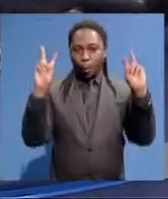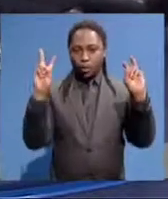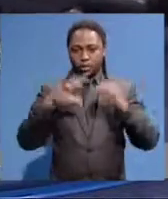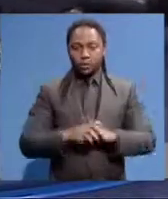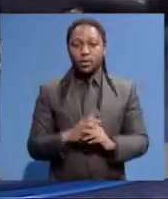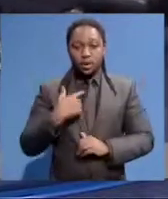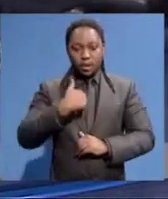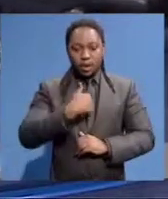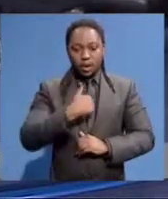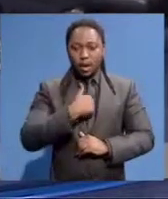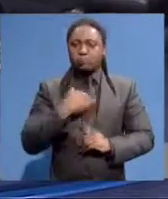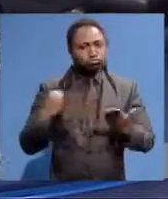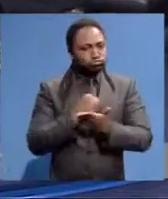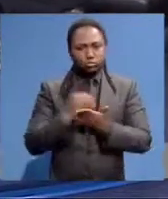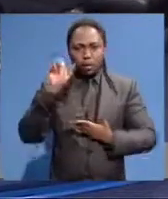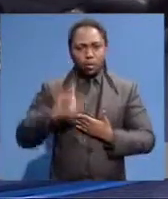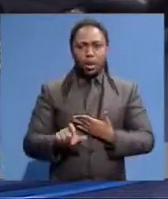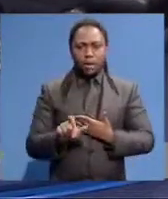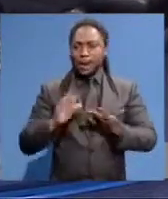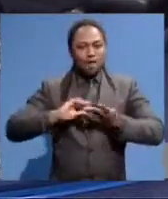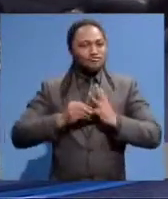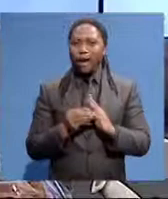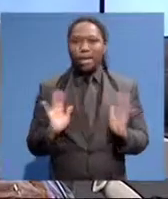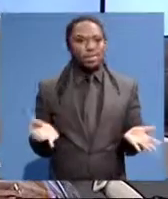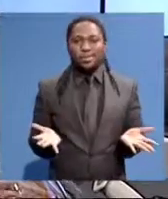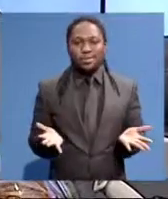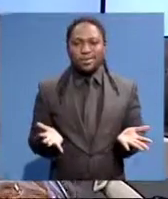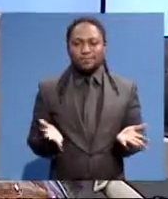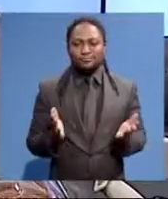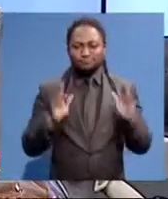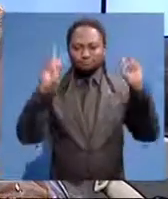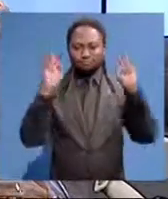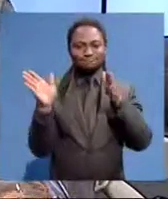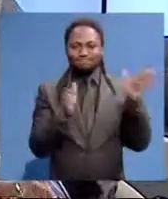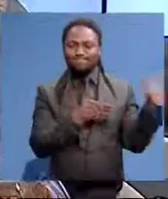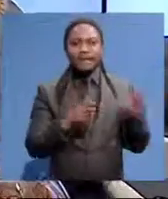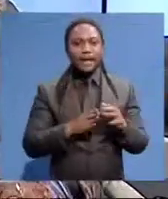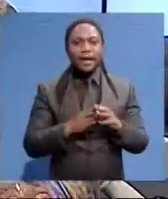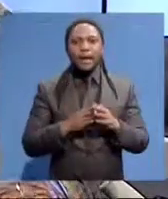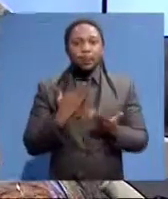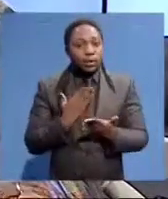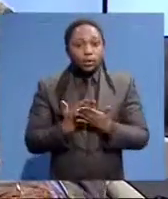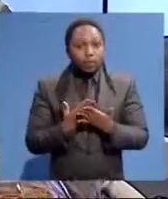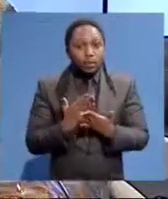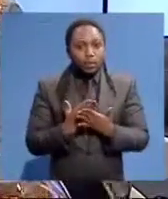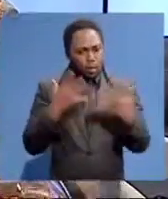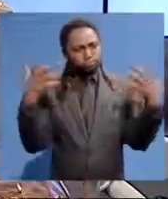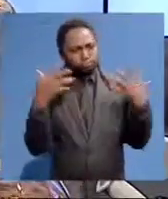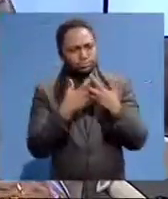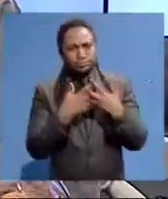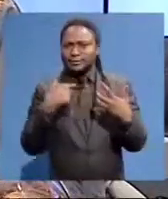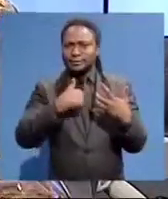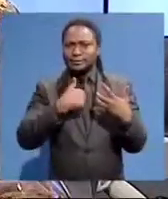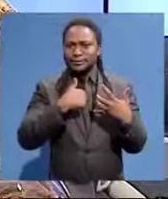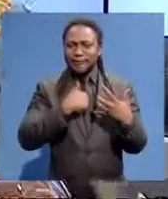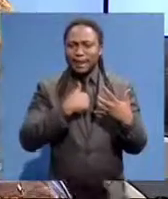a saint, I'm a sinner that tries. Kilabon. And I'm sure we can all relate with that. We are not saints, man, you know. So many